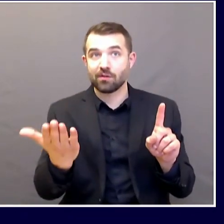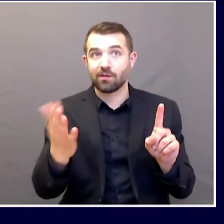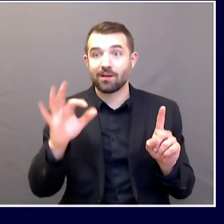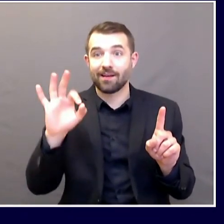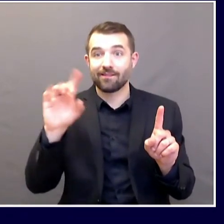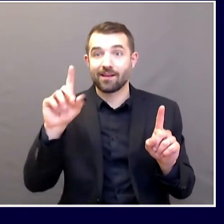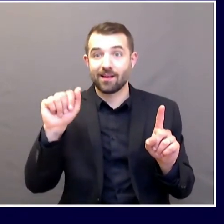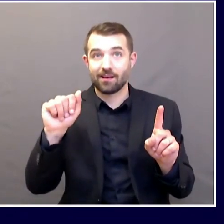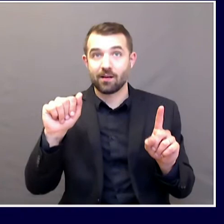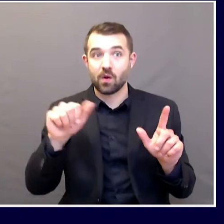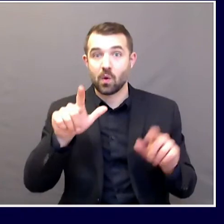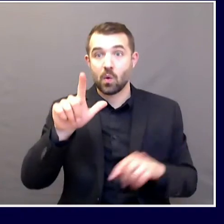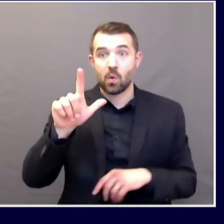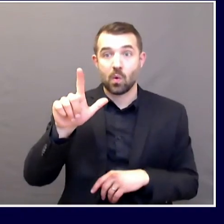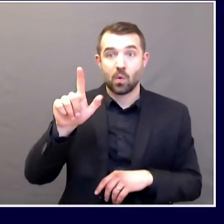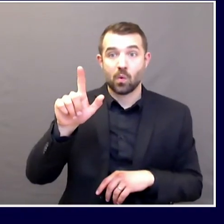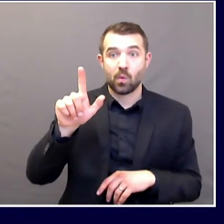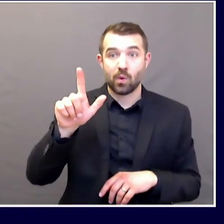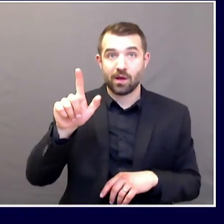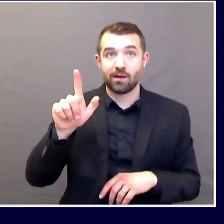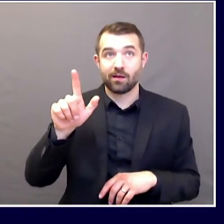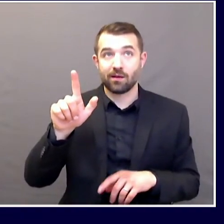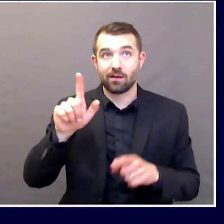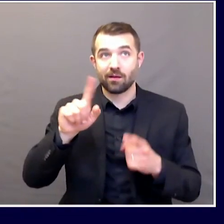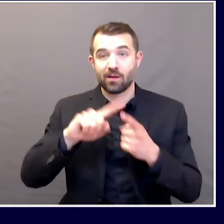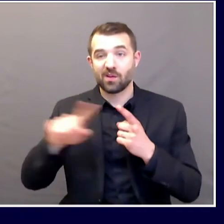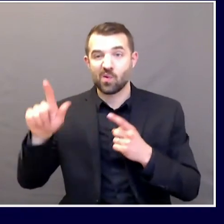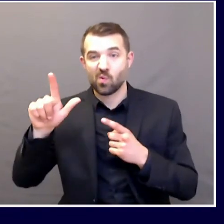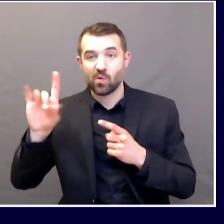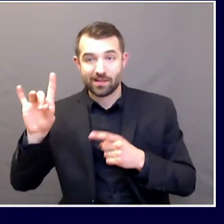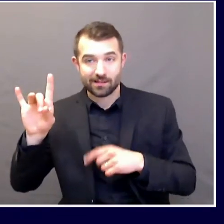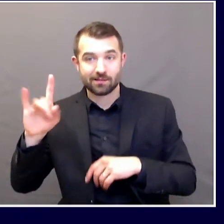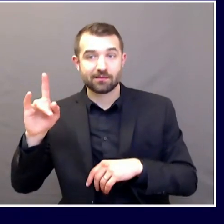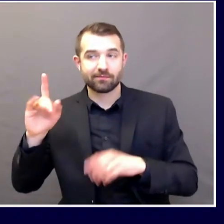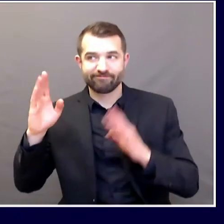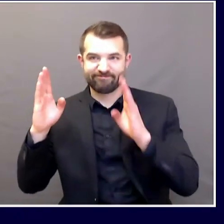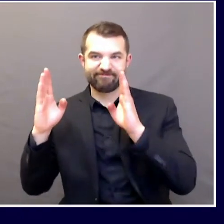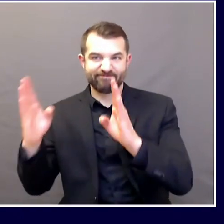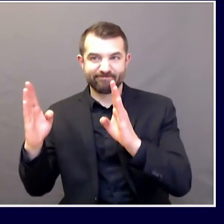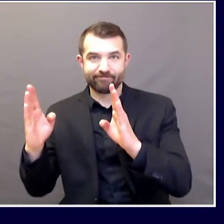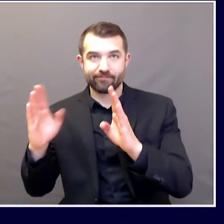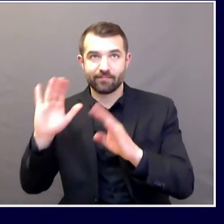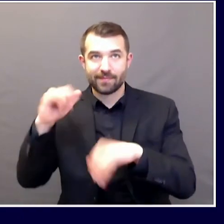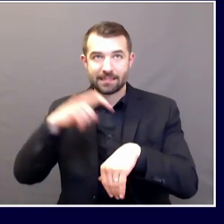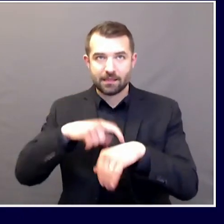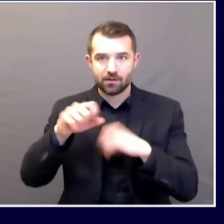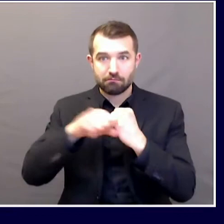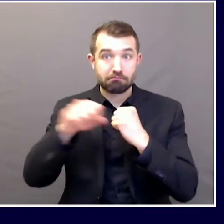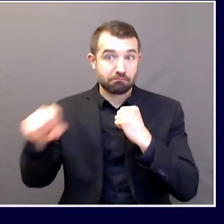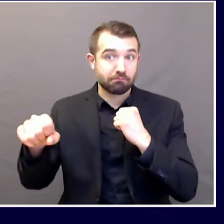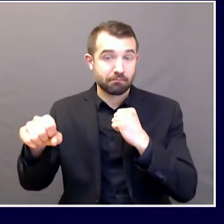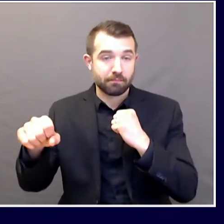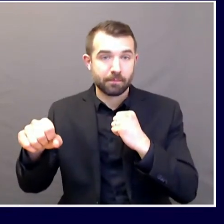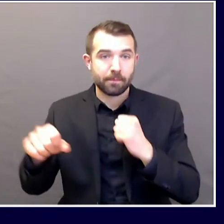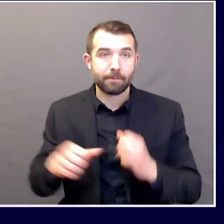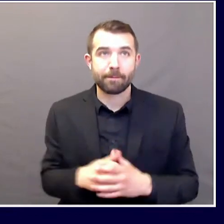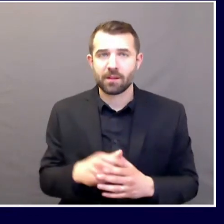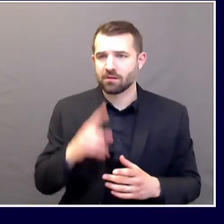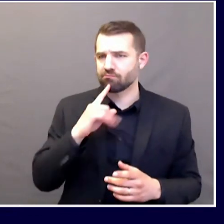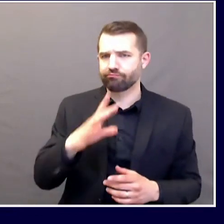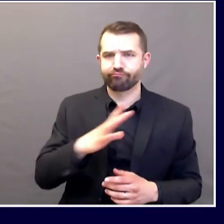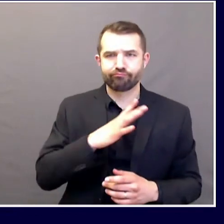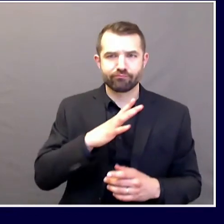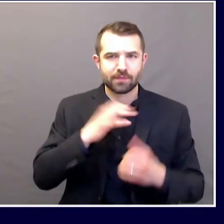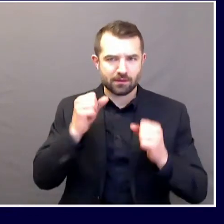days or 28 days. But even if it goes a bit longer, it doesn't affect the efficacy of getting the dose. So